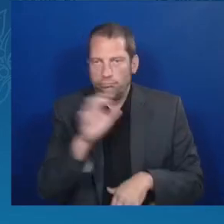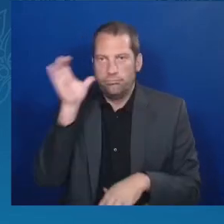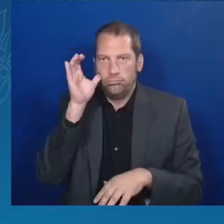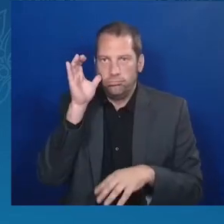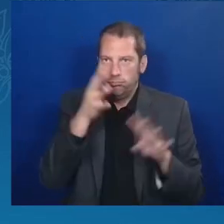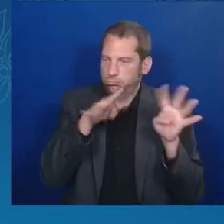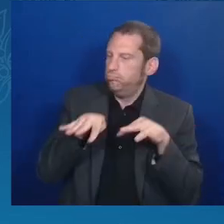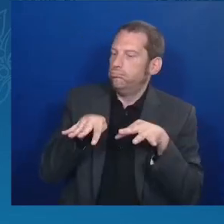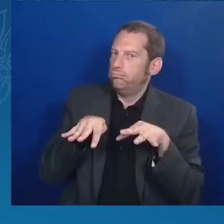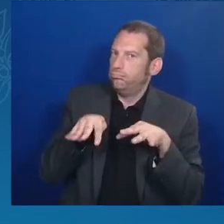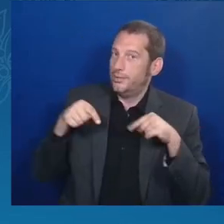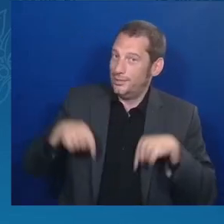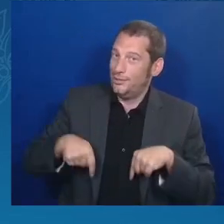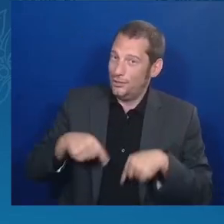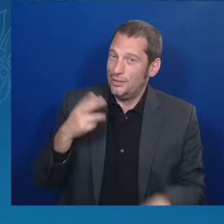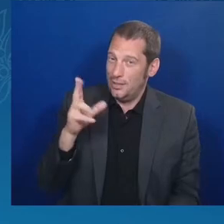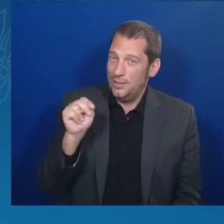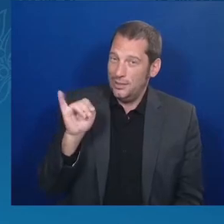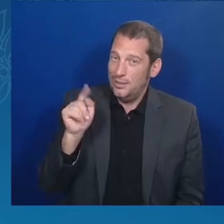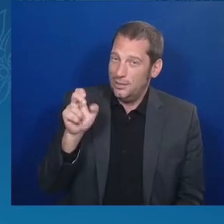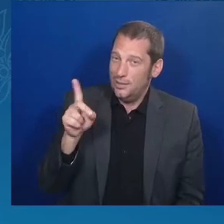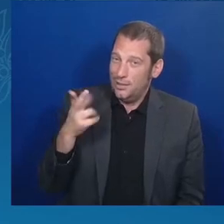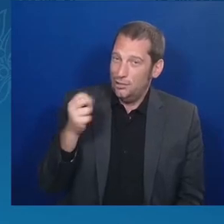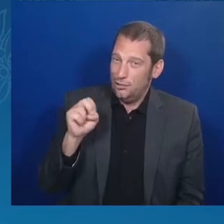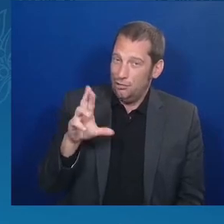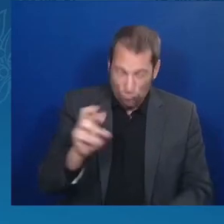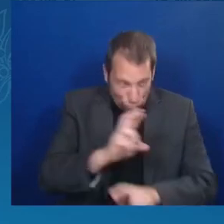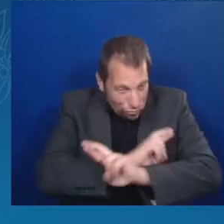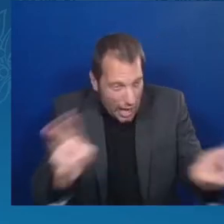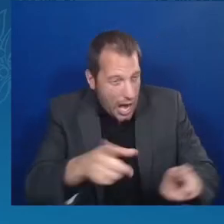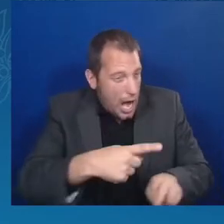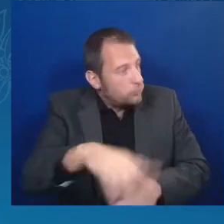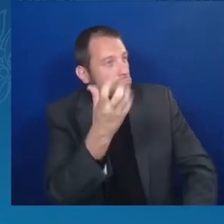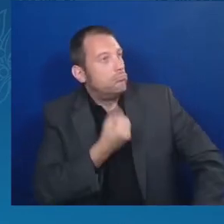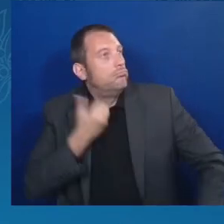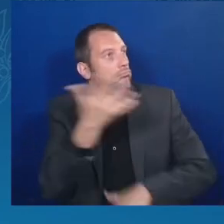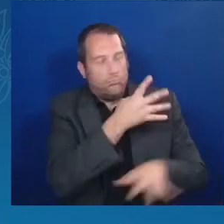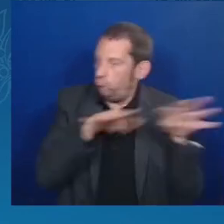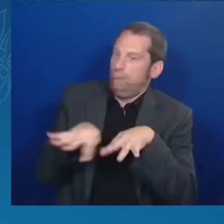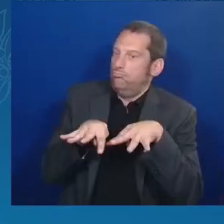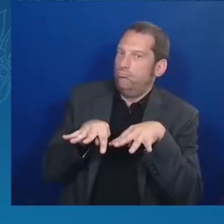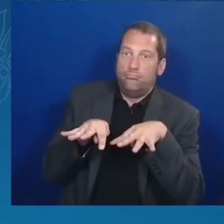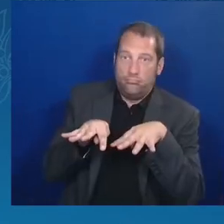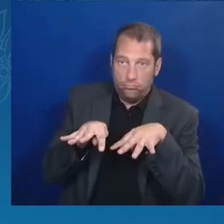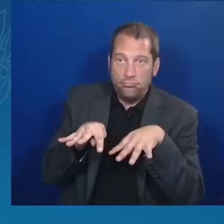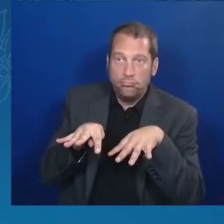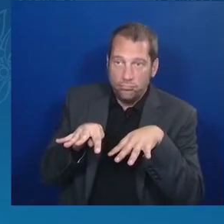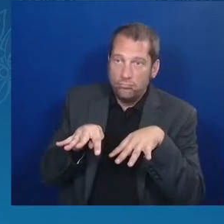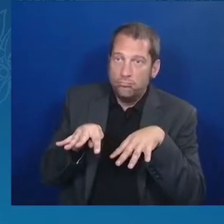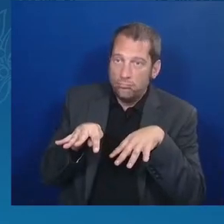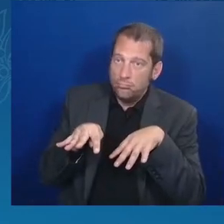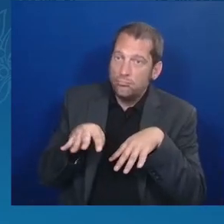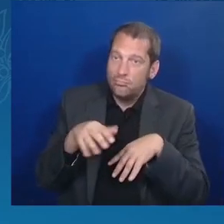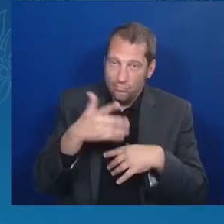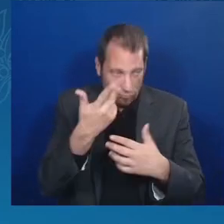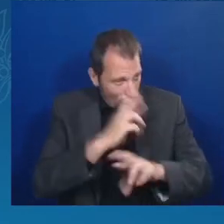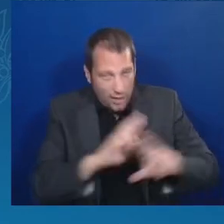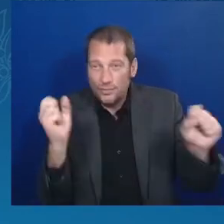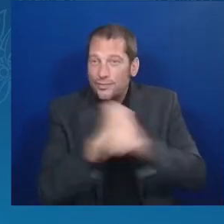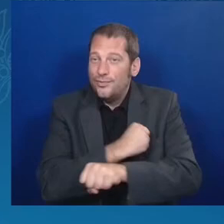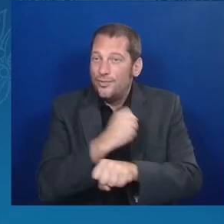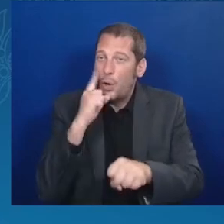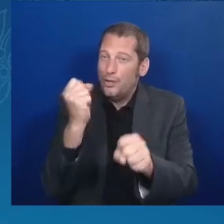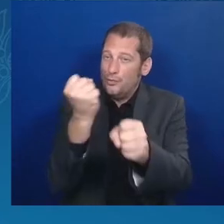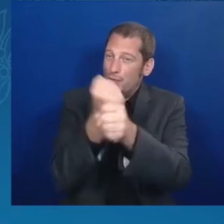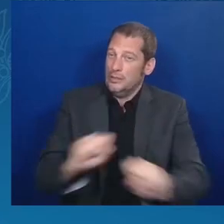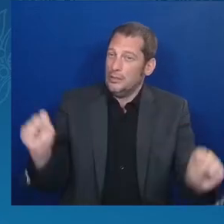heard are you ready to fight for Freedom are you ready to fight for opportunity